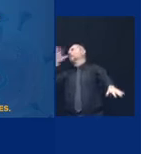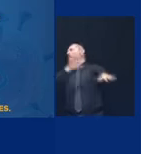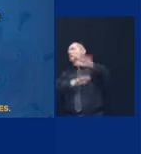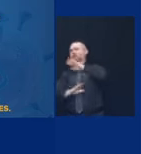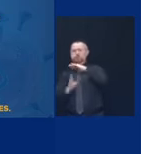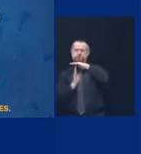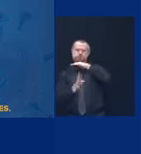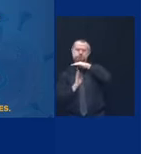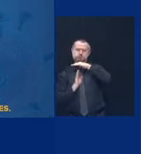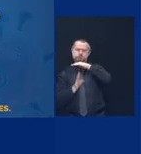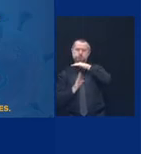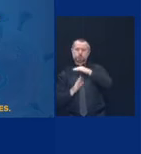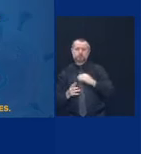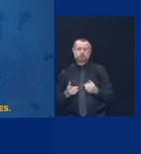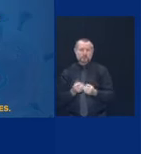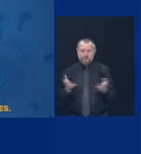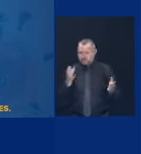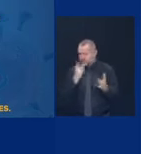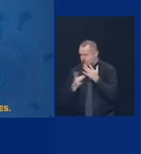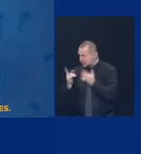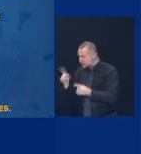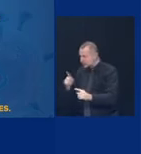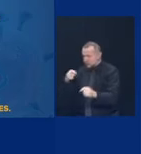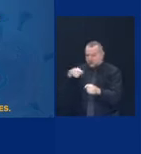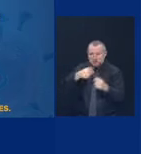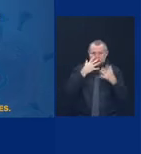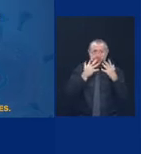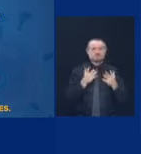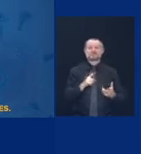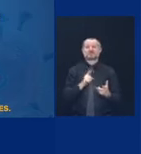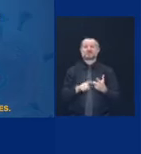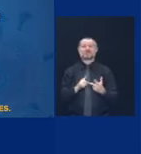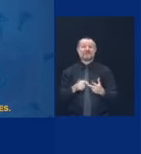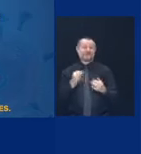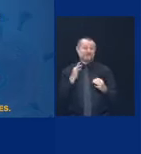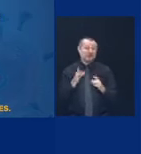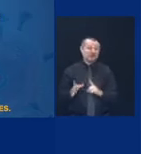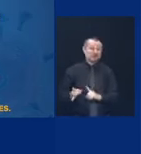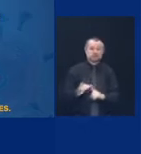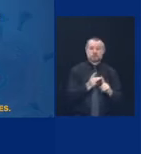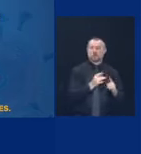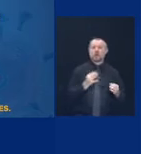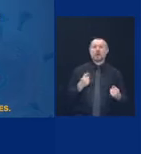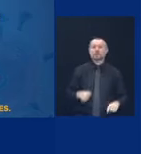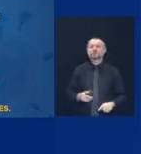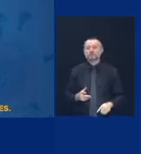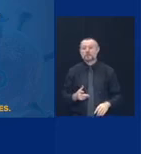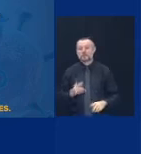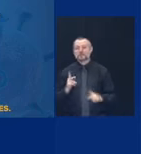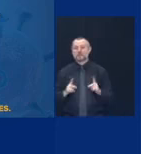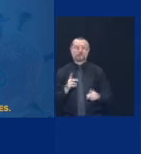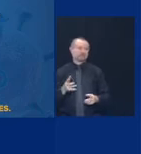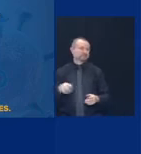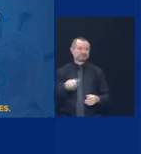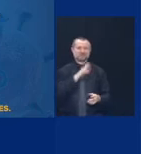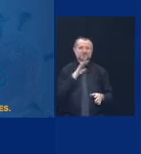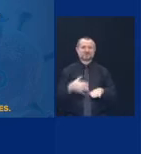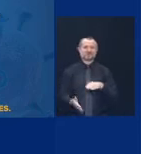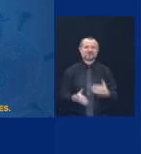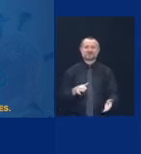supplies. Numbers go up, people die. People die. Period. It